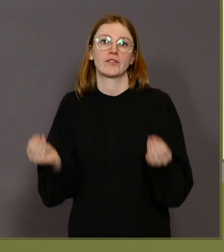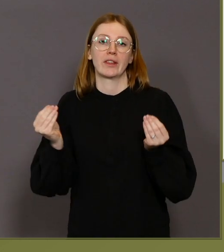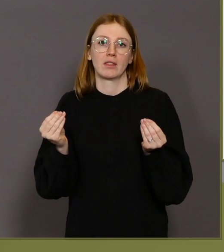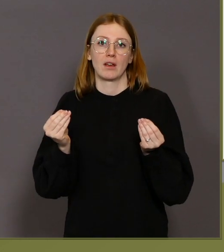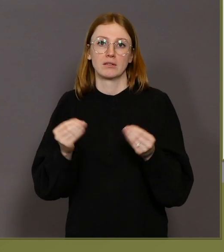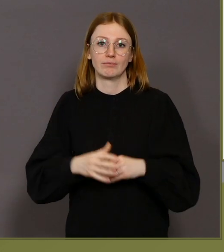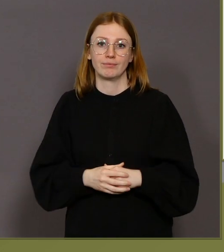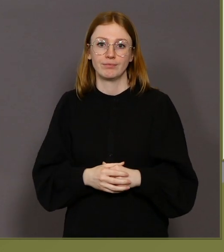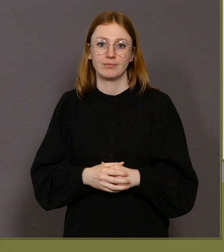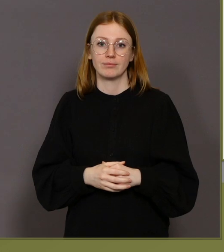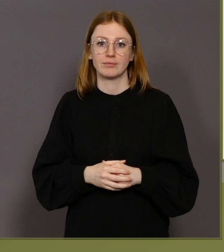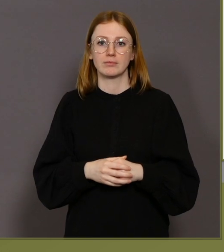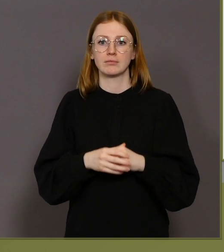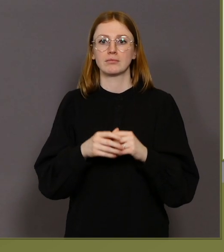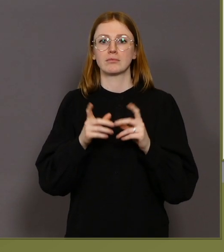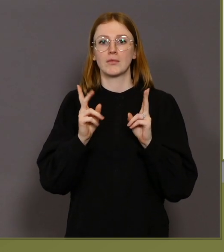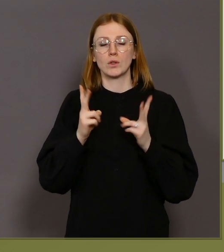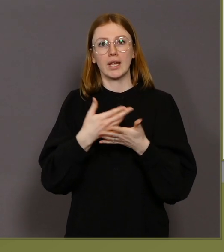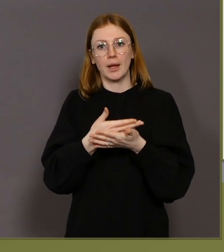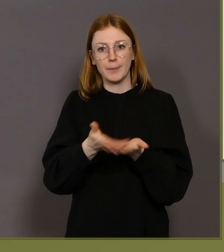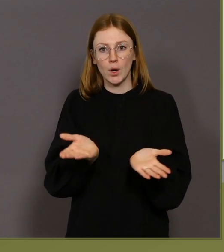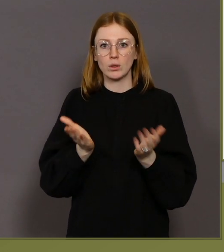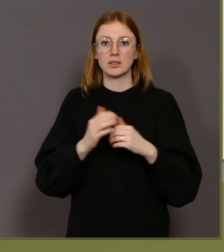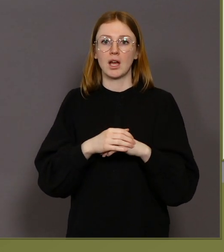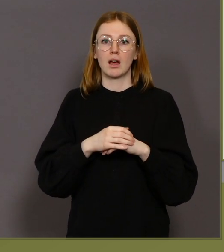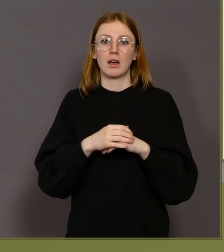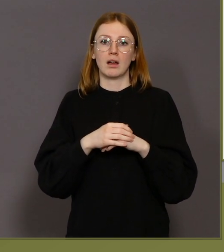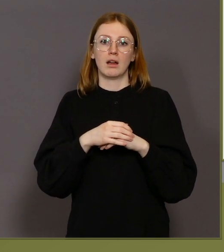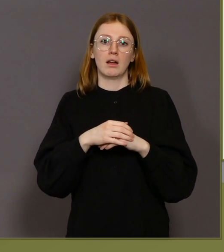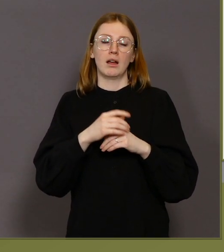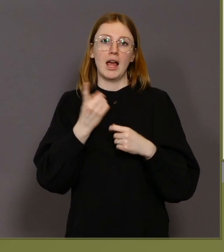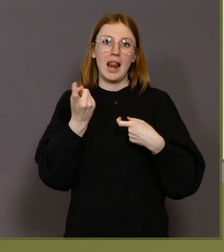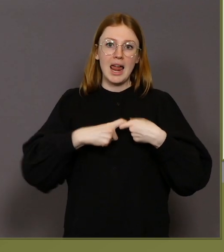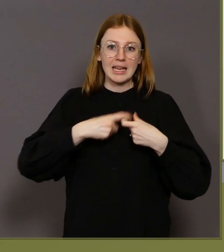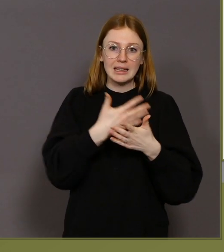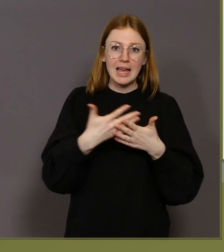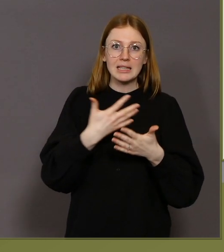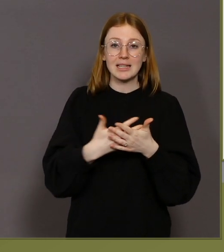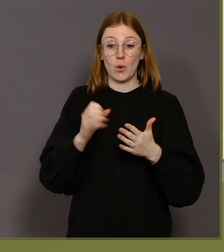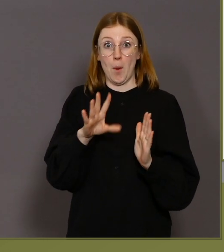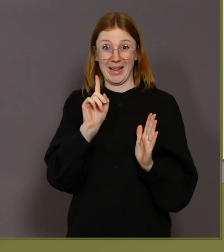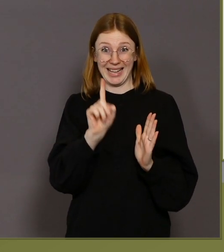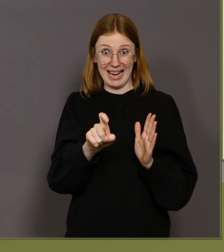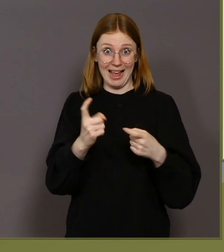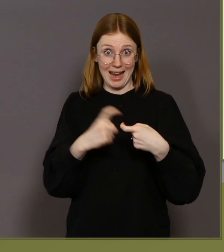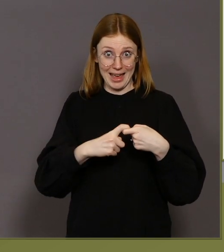Also provide telling links, link texts. So if a user presses on a link, they know